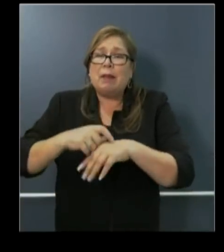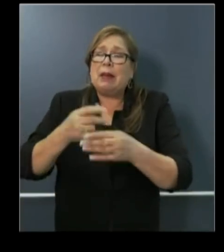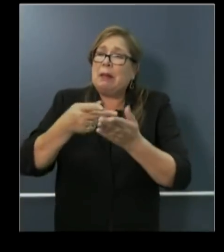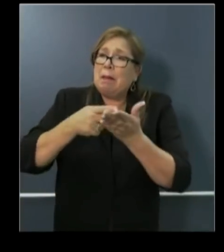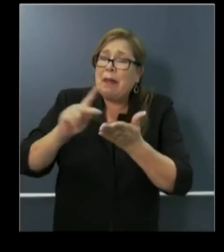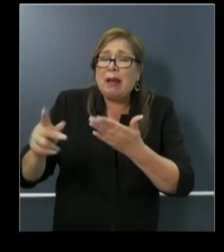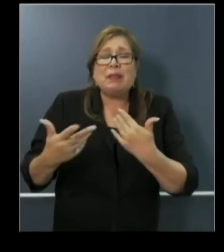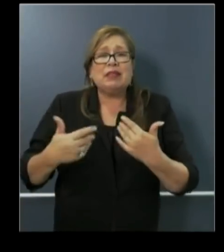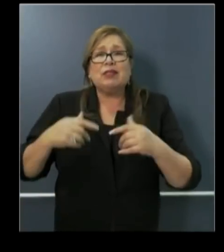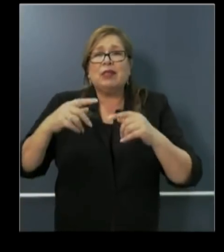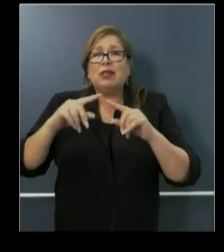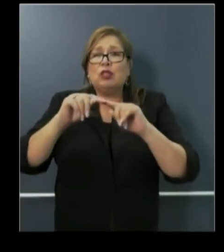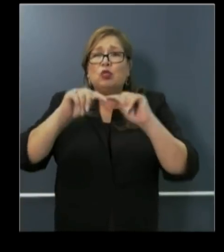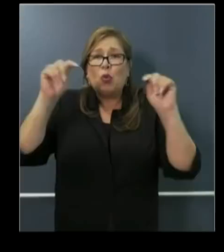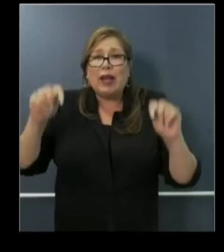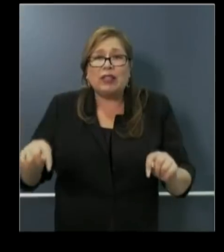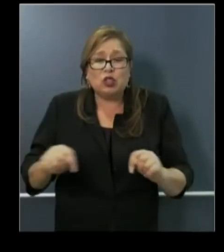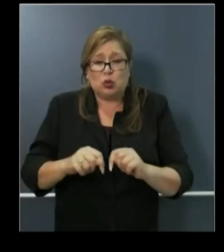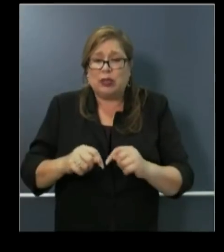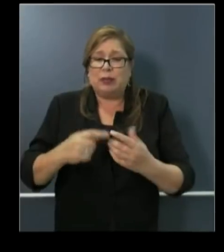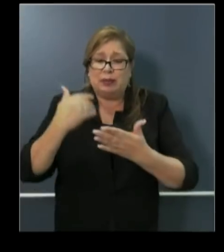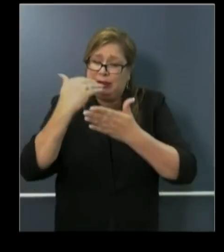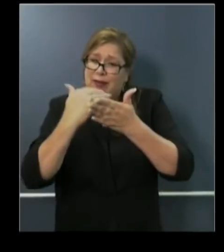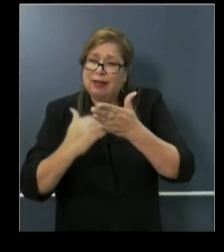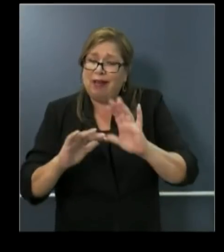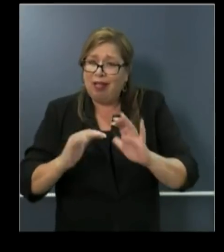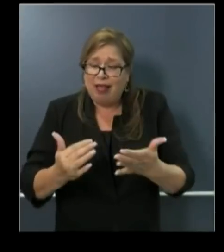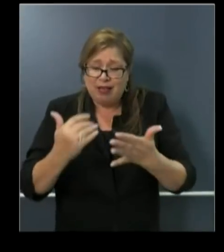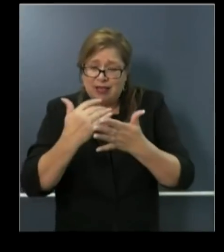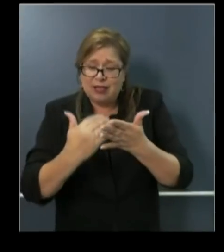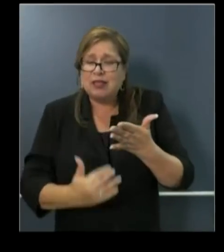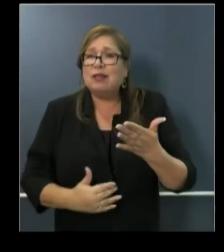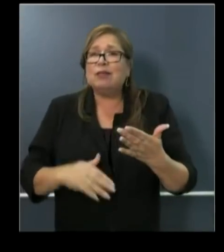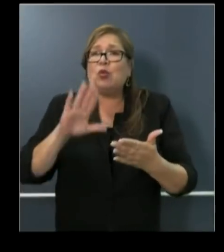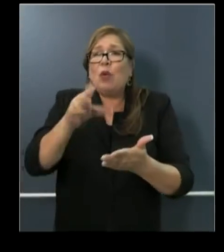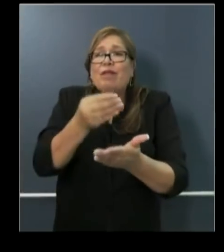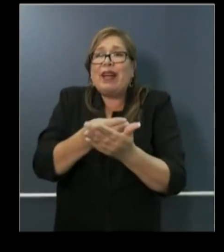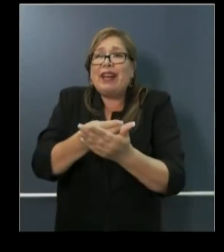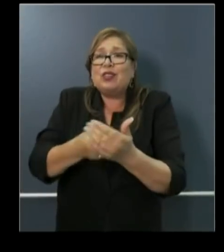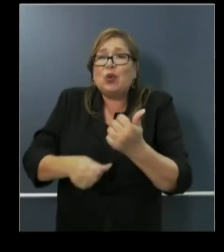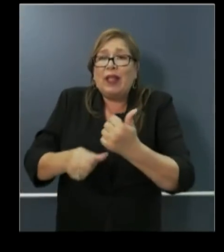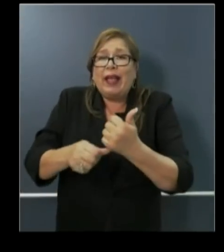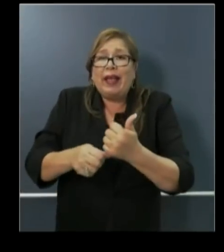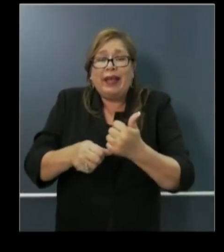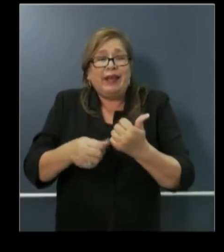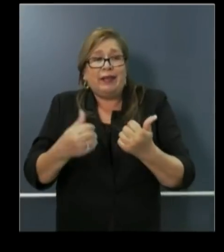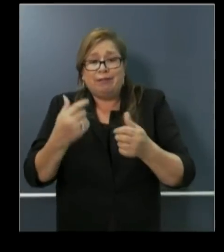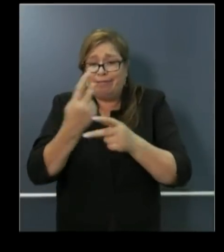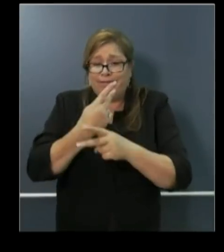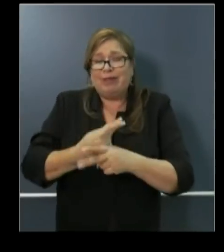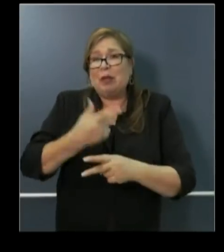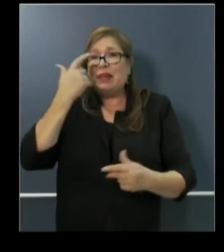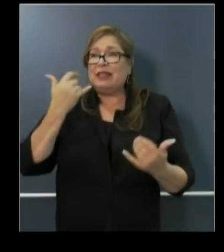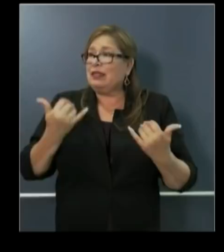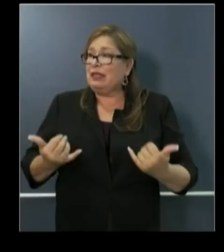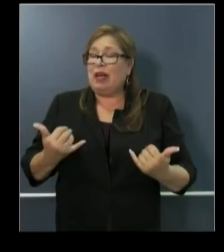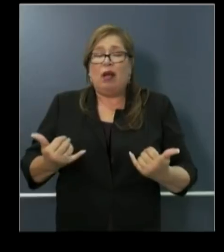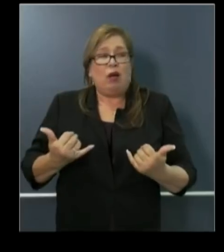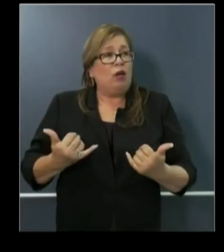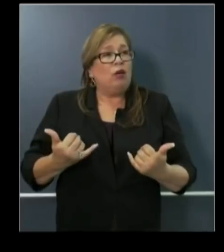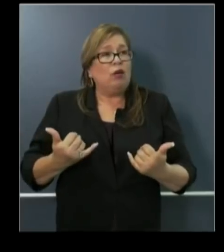transcripts, reconsidering the needs for financial aid that students may have because of changing circumstances